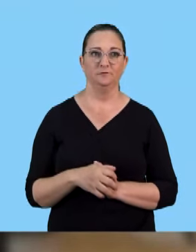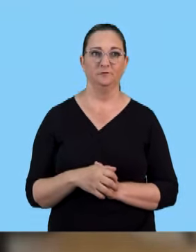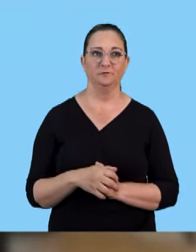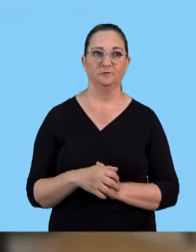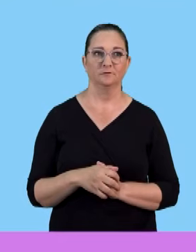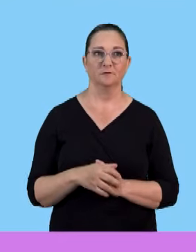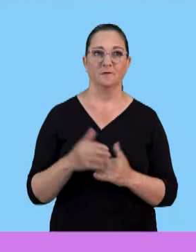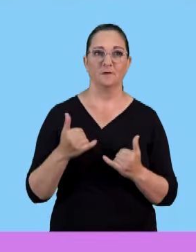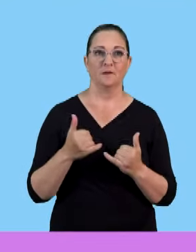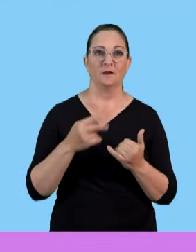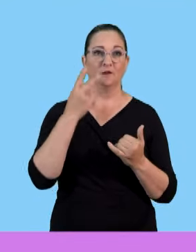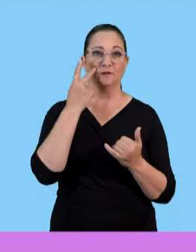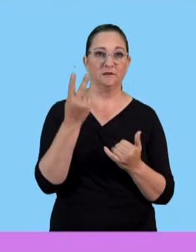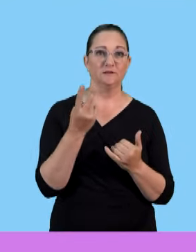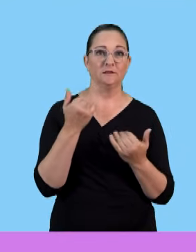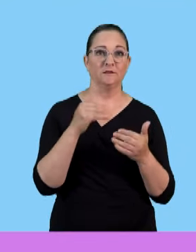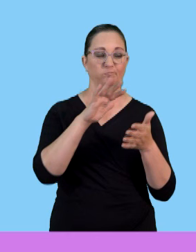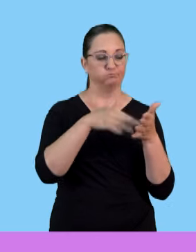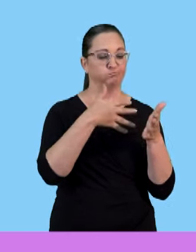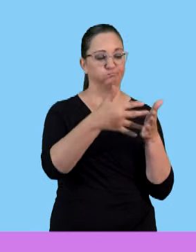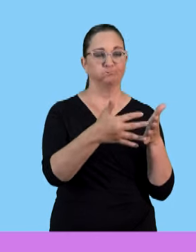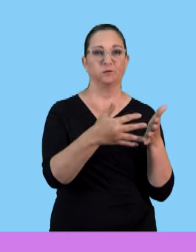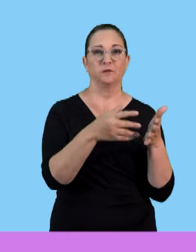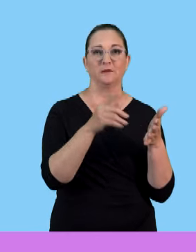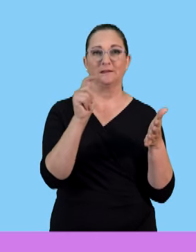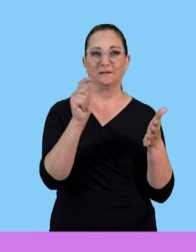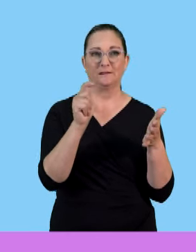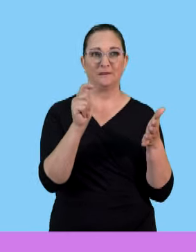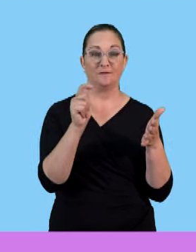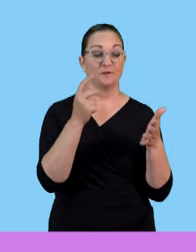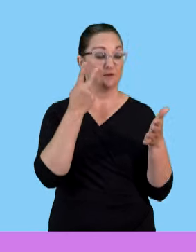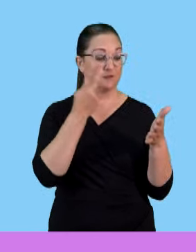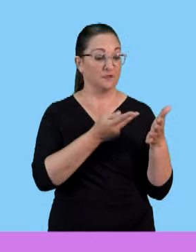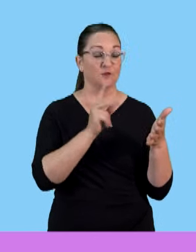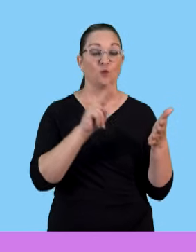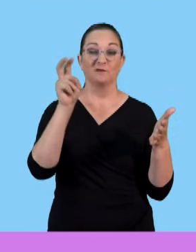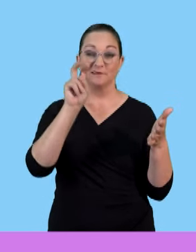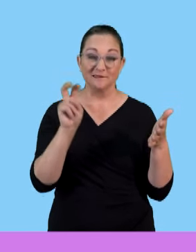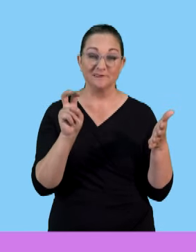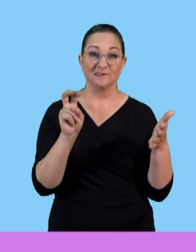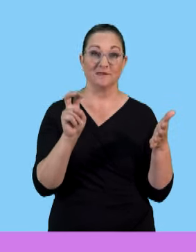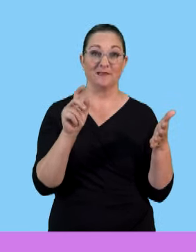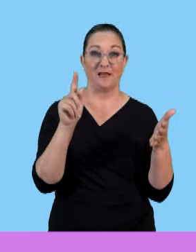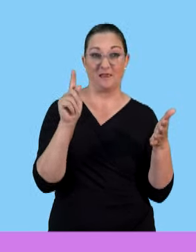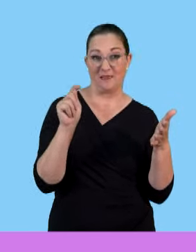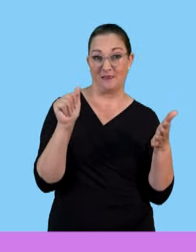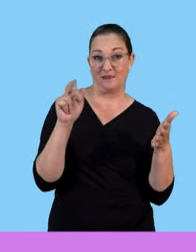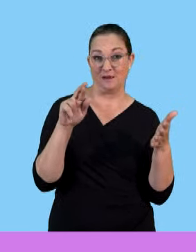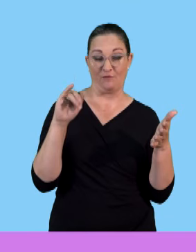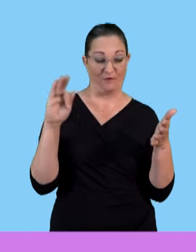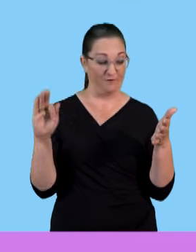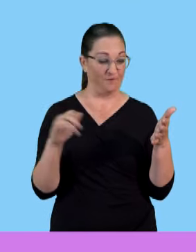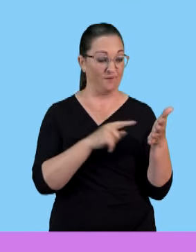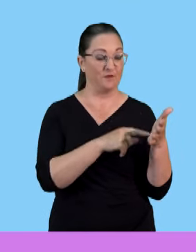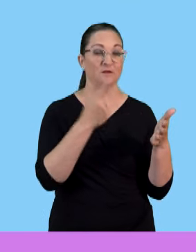now, recognizing the tariff system you are working with, this one, we are working with an electricity tariff. So an